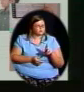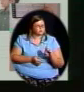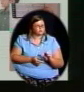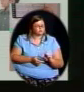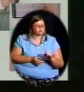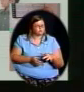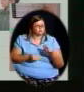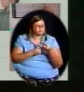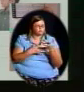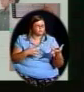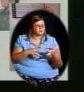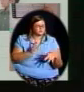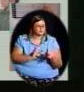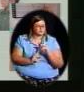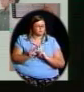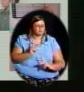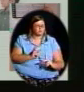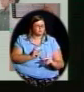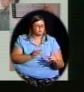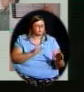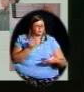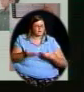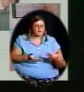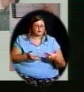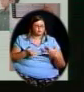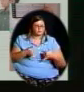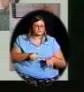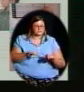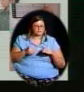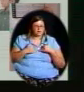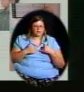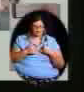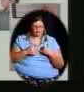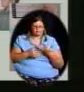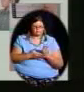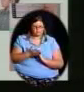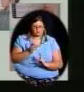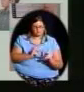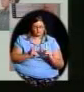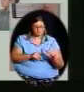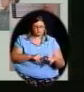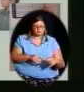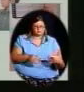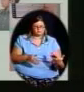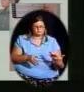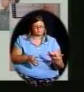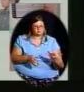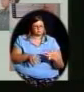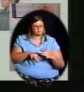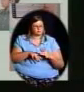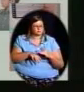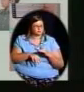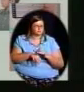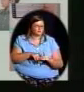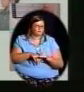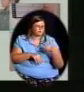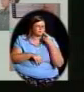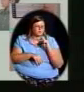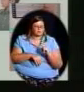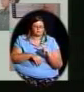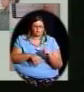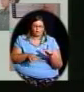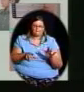hired. We have some vacancies remaining, as we do this time of the year, but we have so fewer vacancies than we ever had in the past.